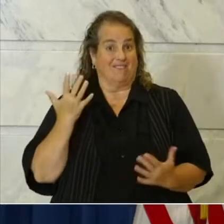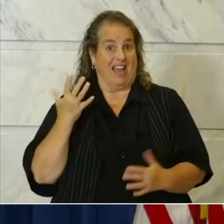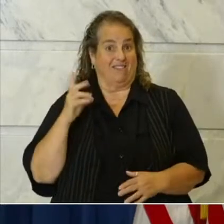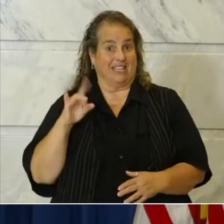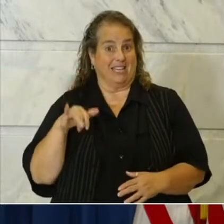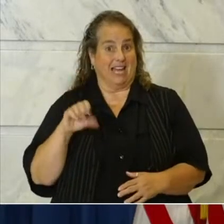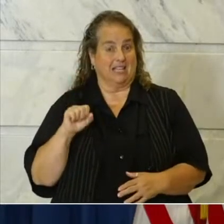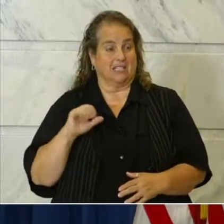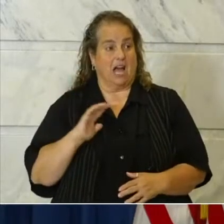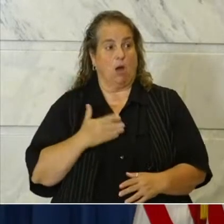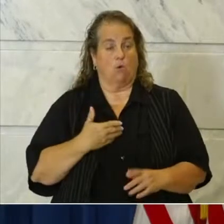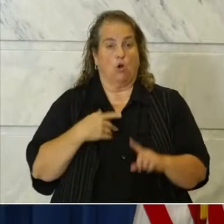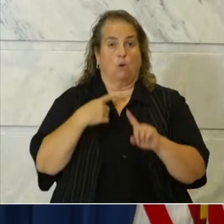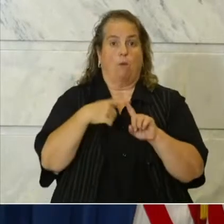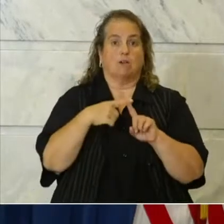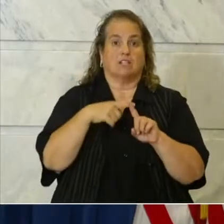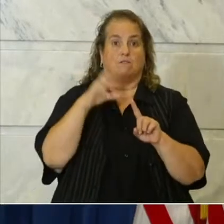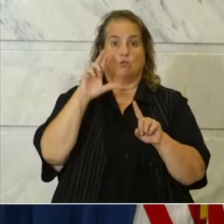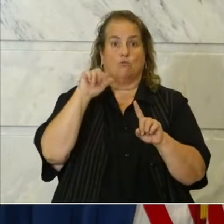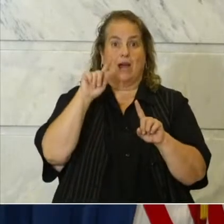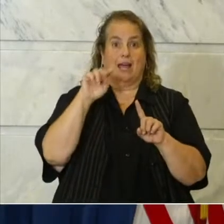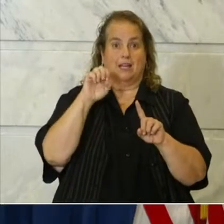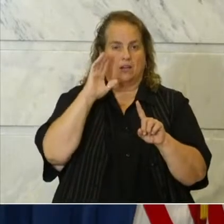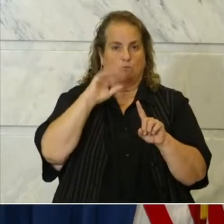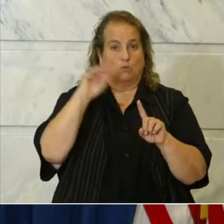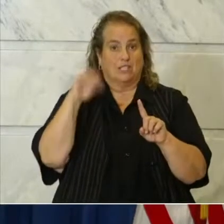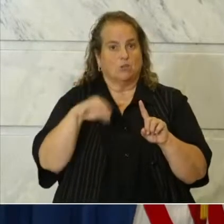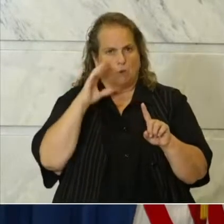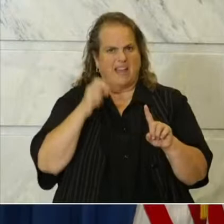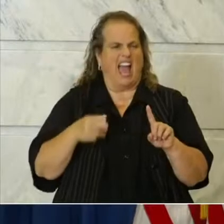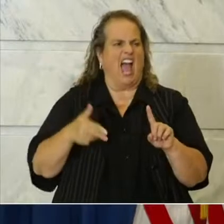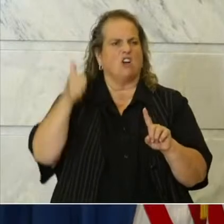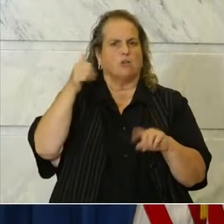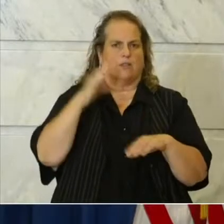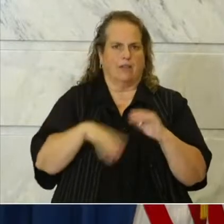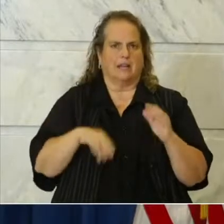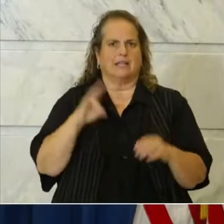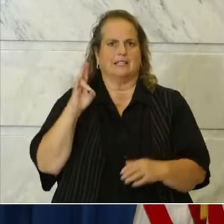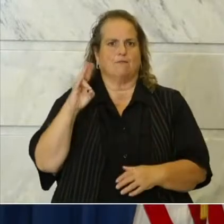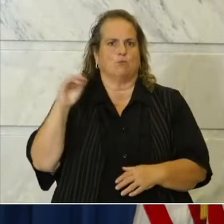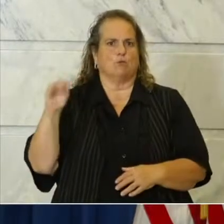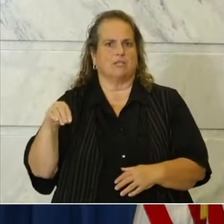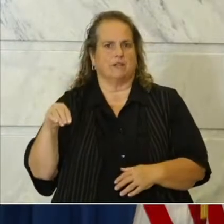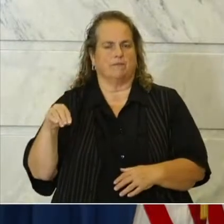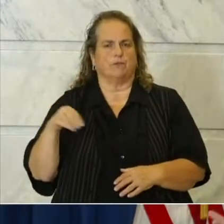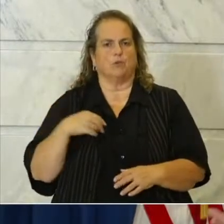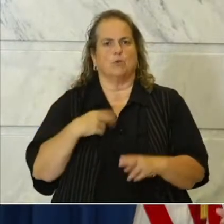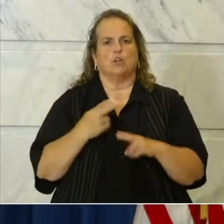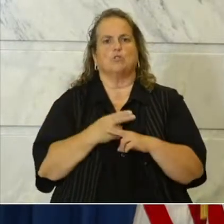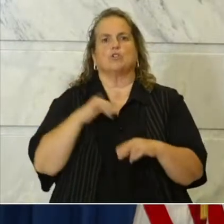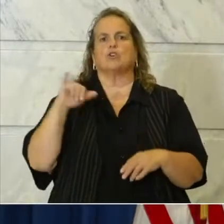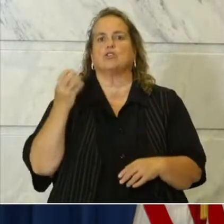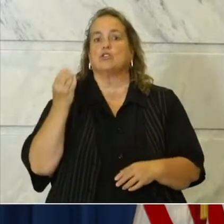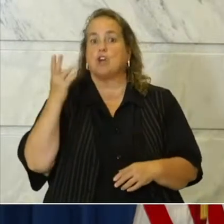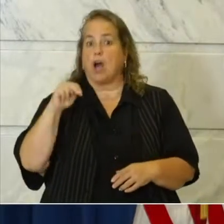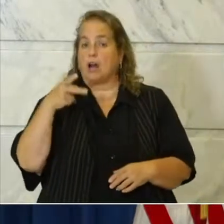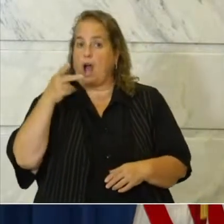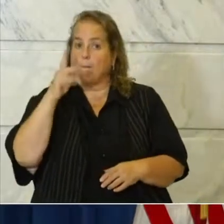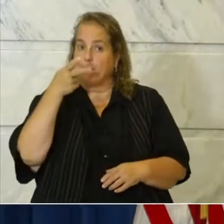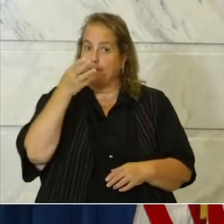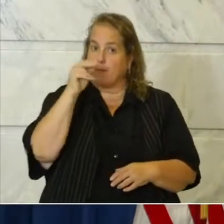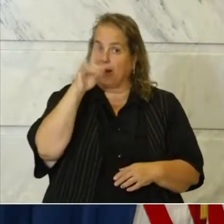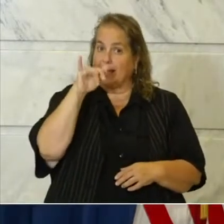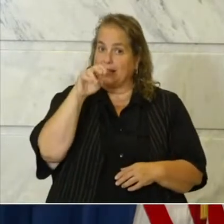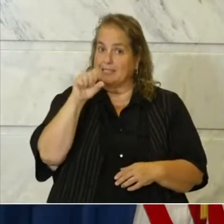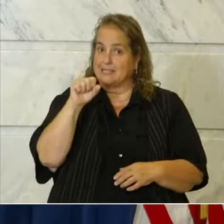our positivity rate would be higher than that 7. We used Johns Hopkins